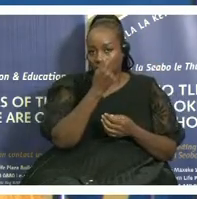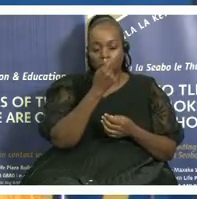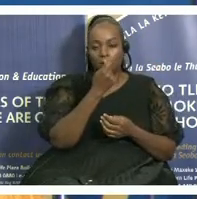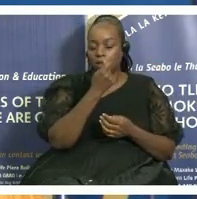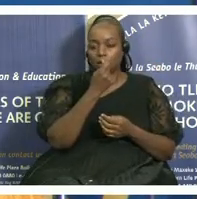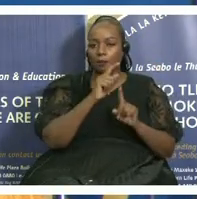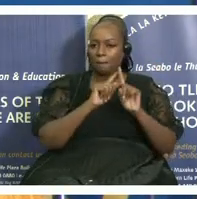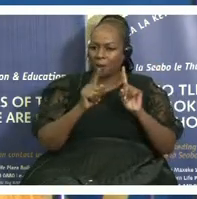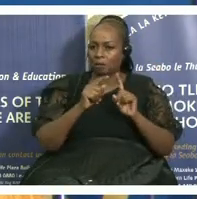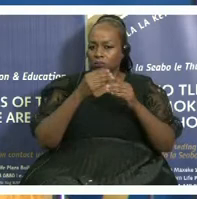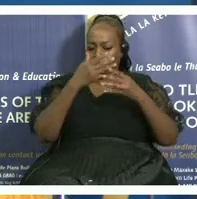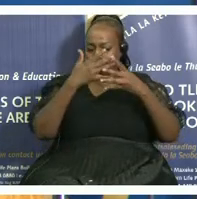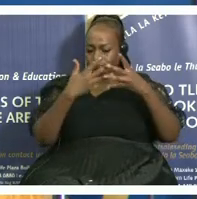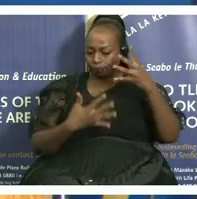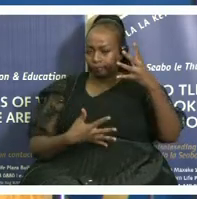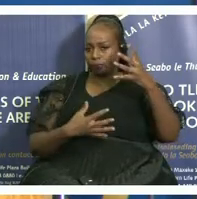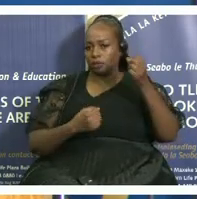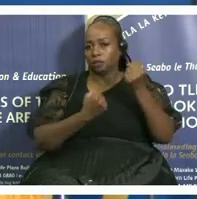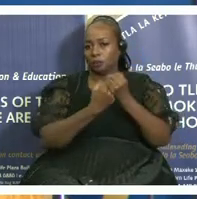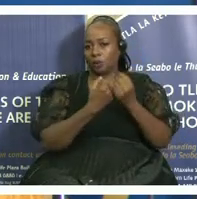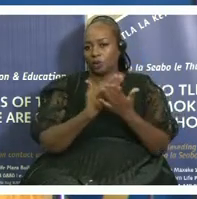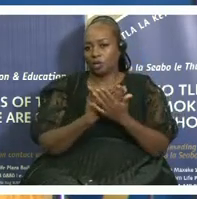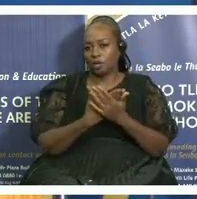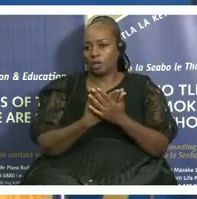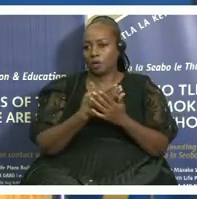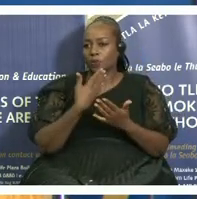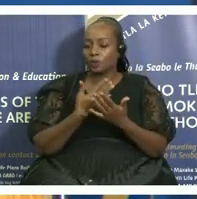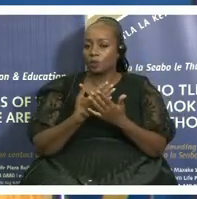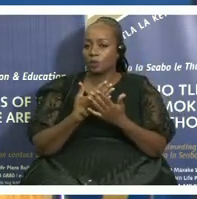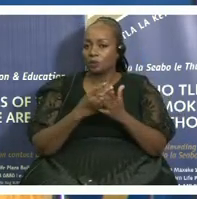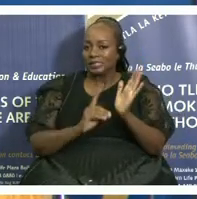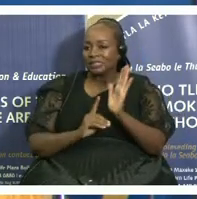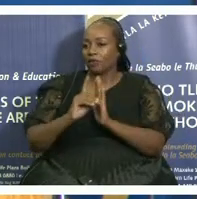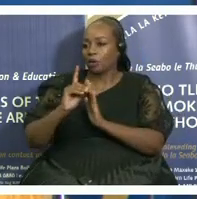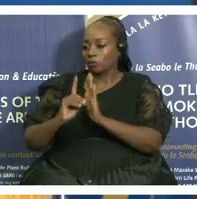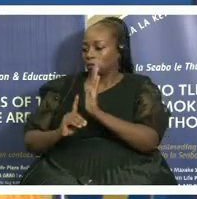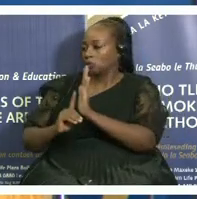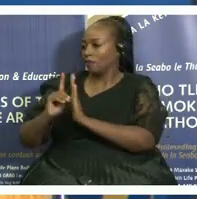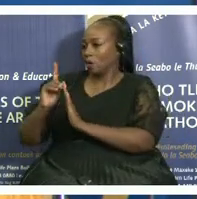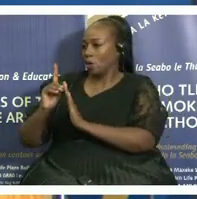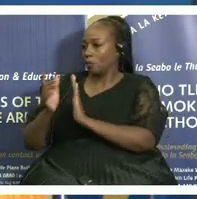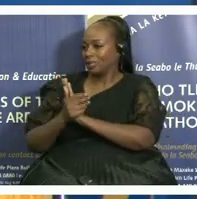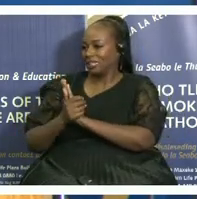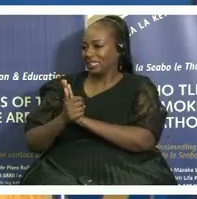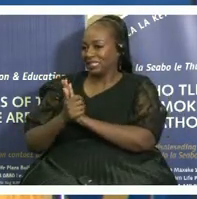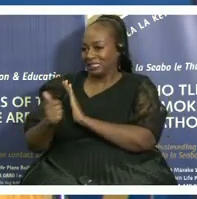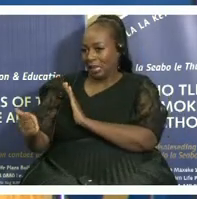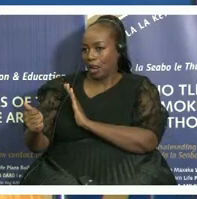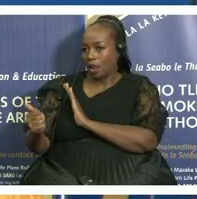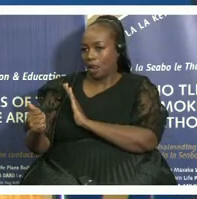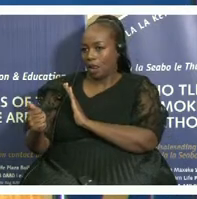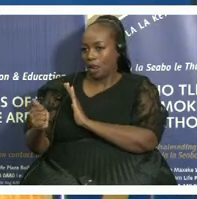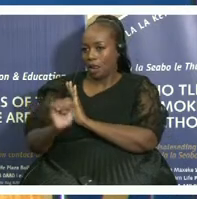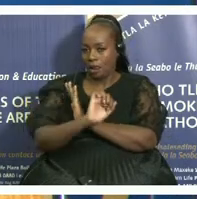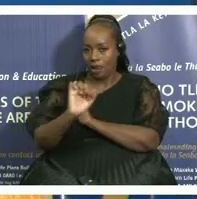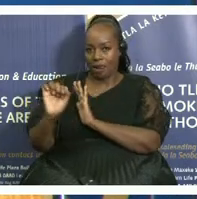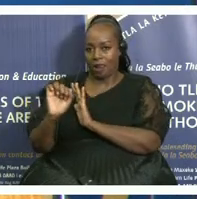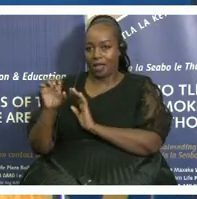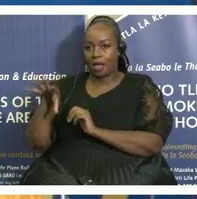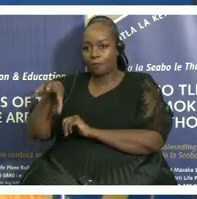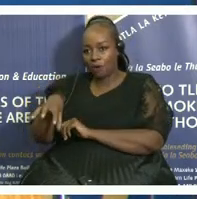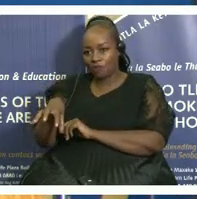dintho tse ngata tse ba di hlokang hore re develop di bokgoni ka hara province ho ba le